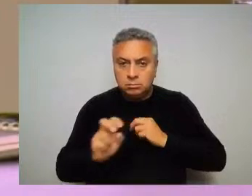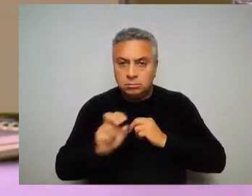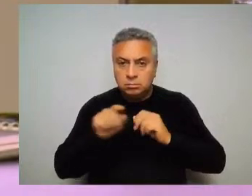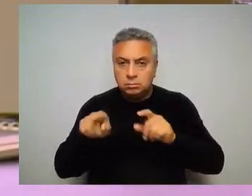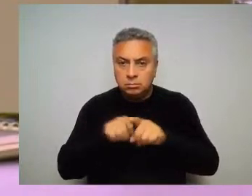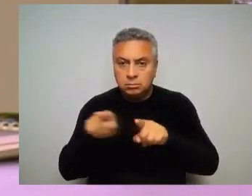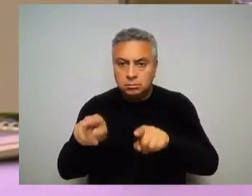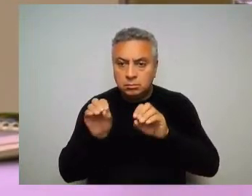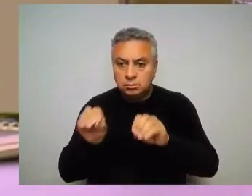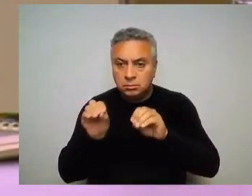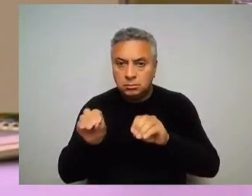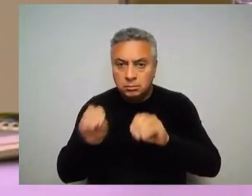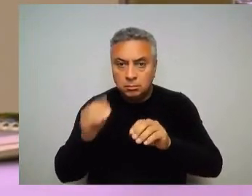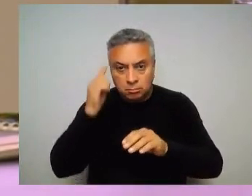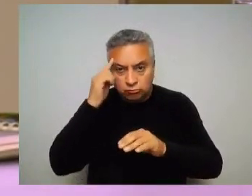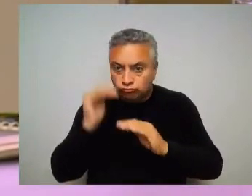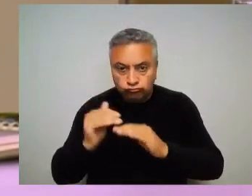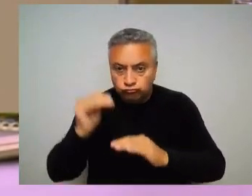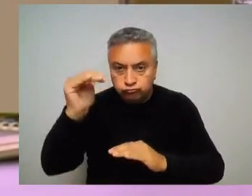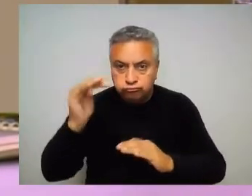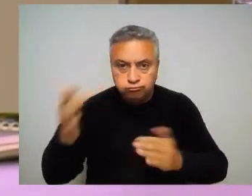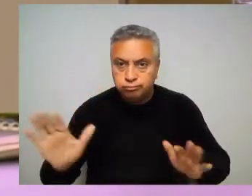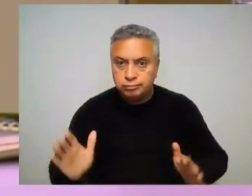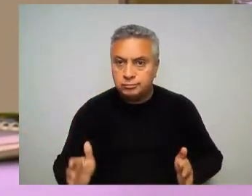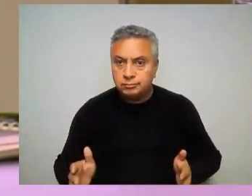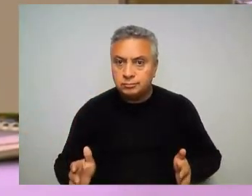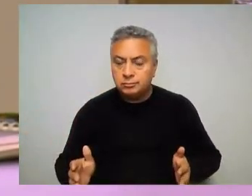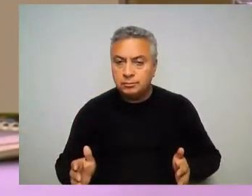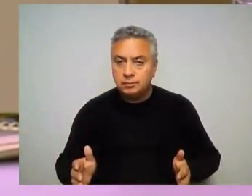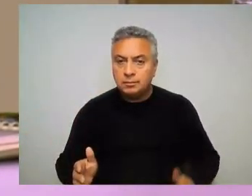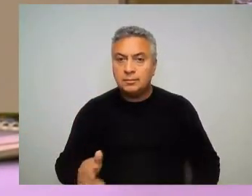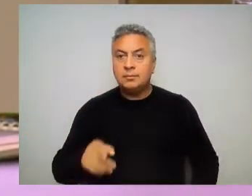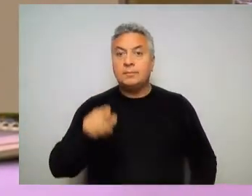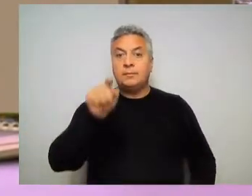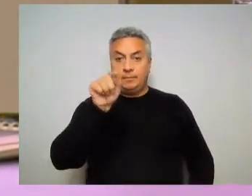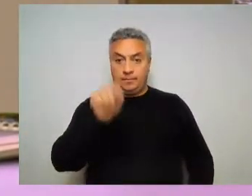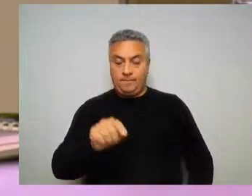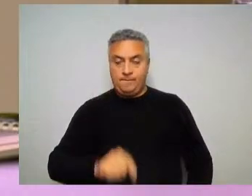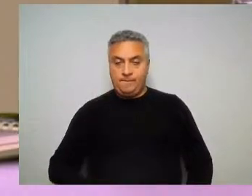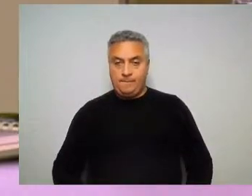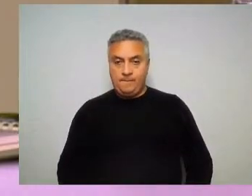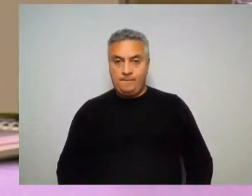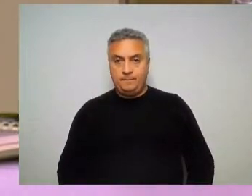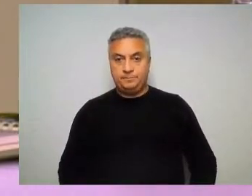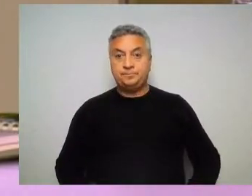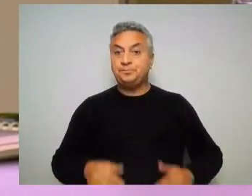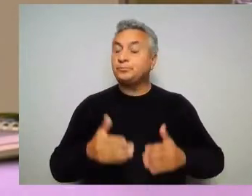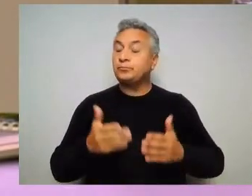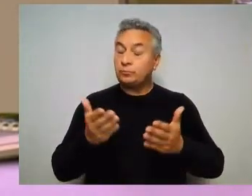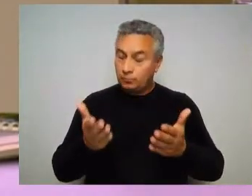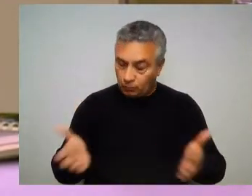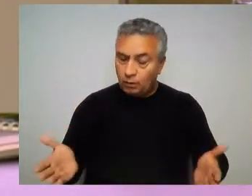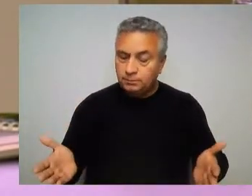a doctor? And all this goes beyond the time of any government administration.